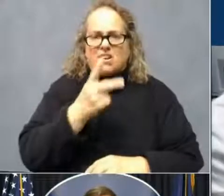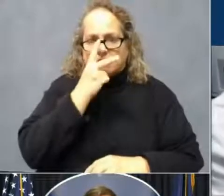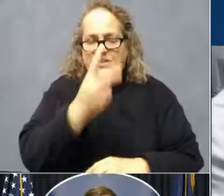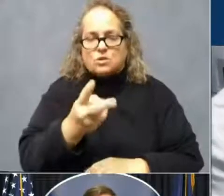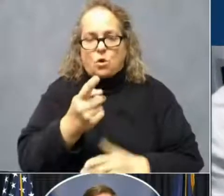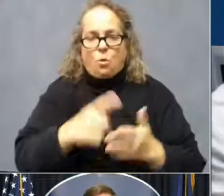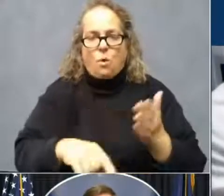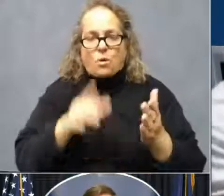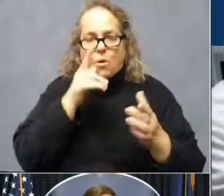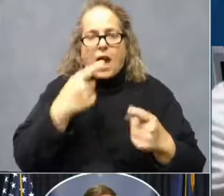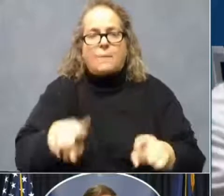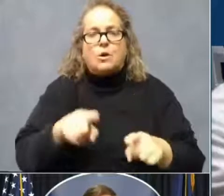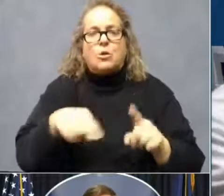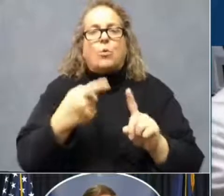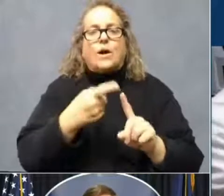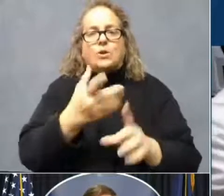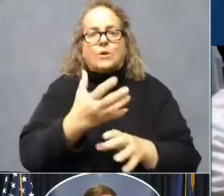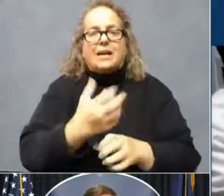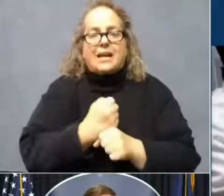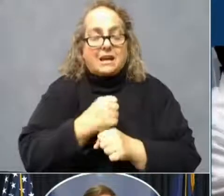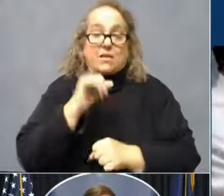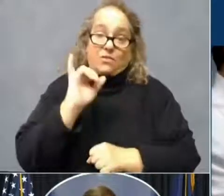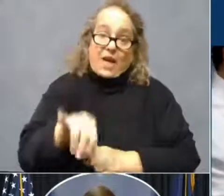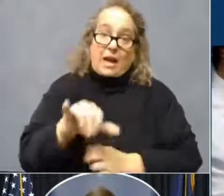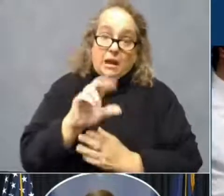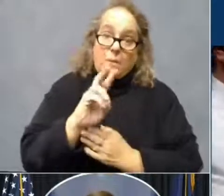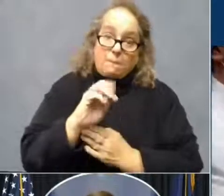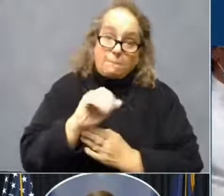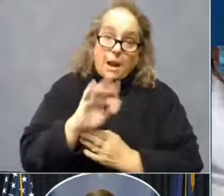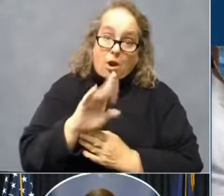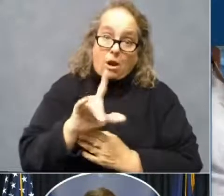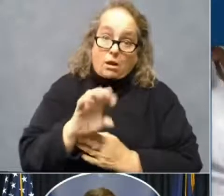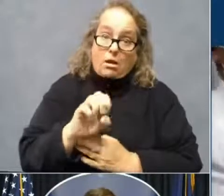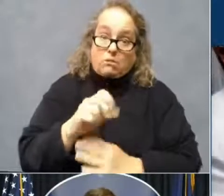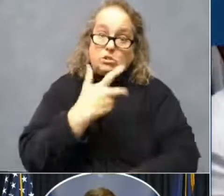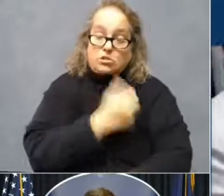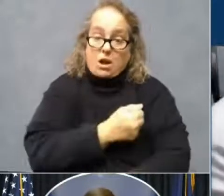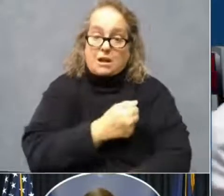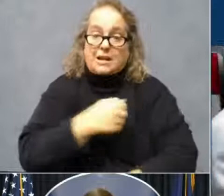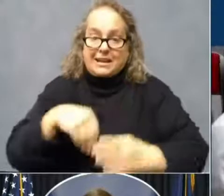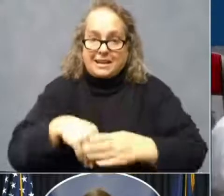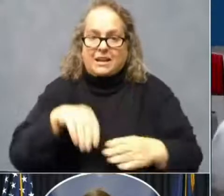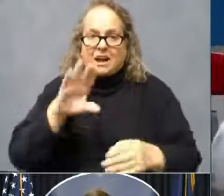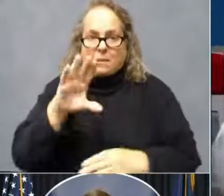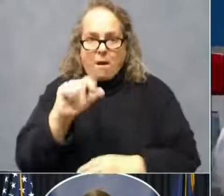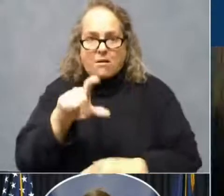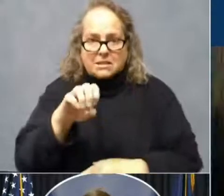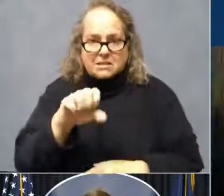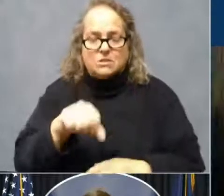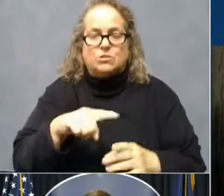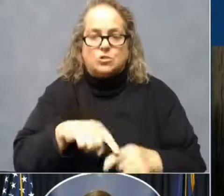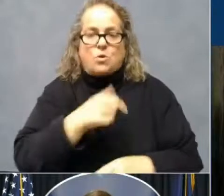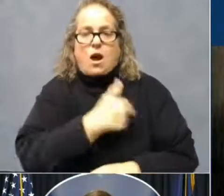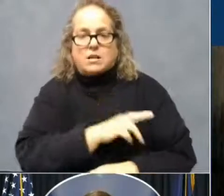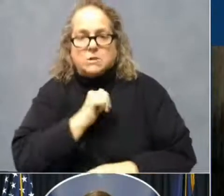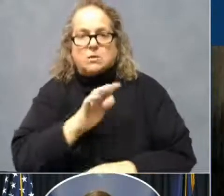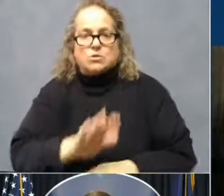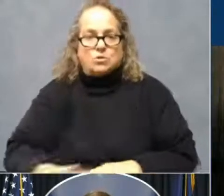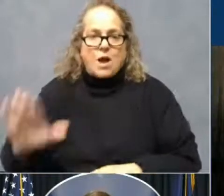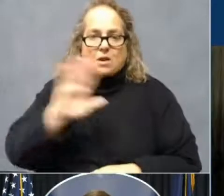and what this miracle is going to look like coming in boxes to hospitals around our